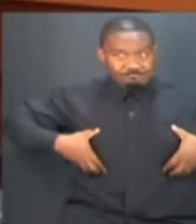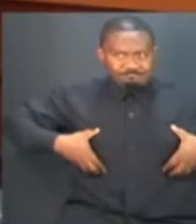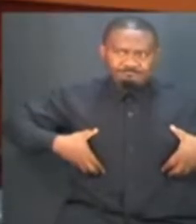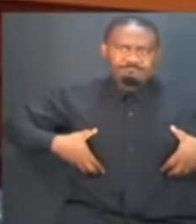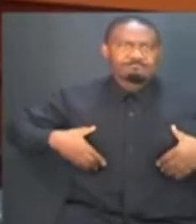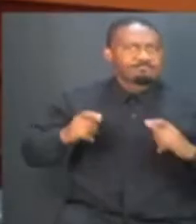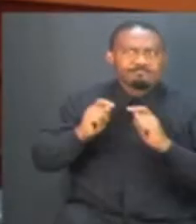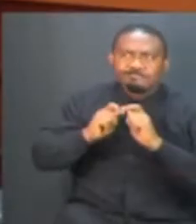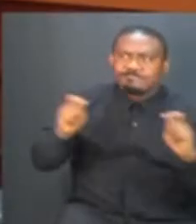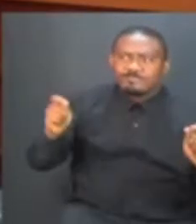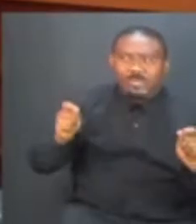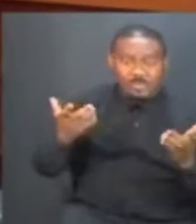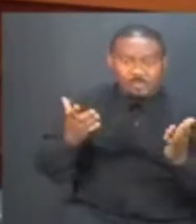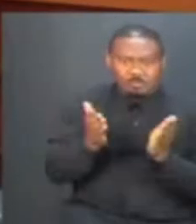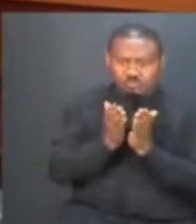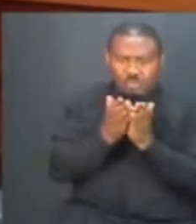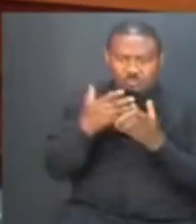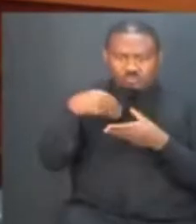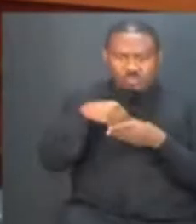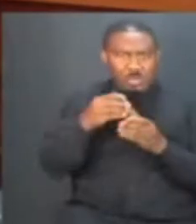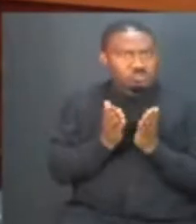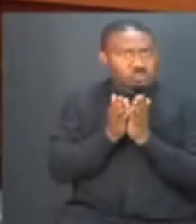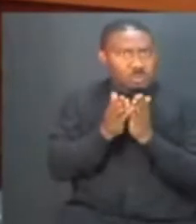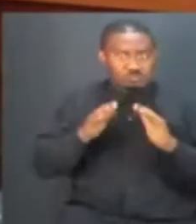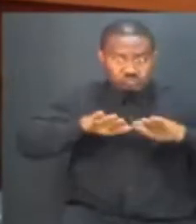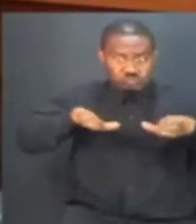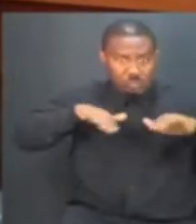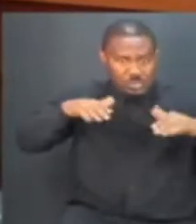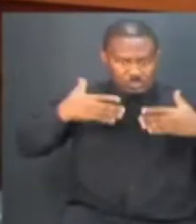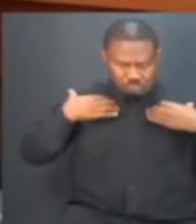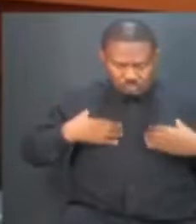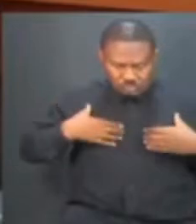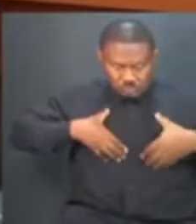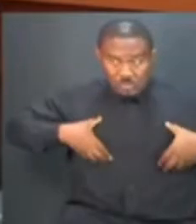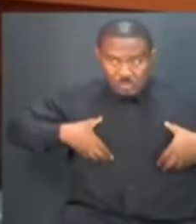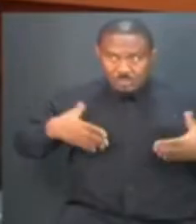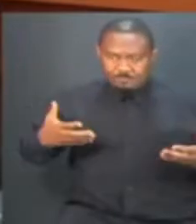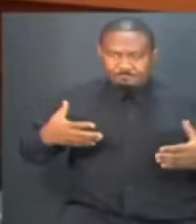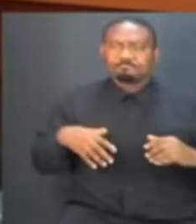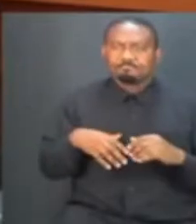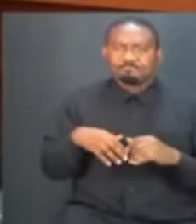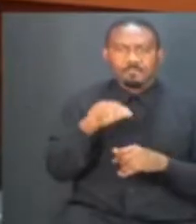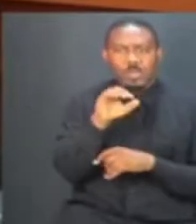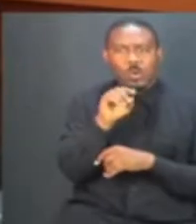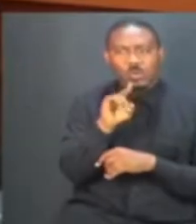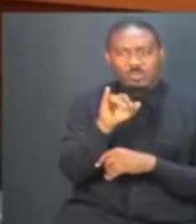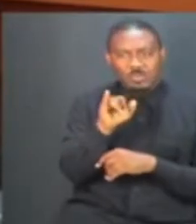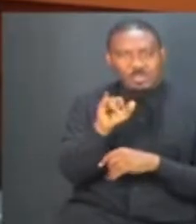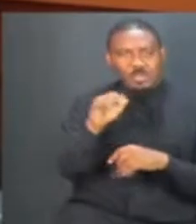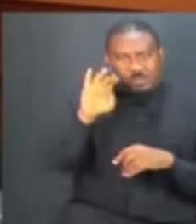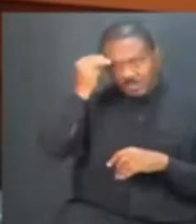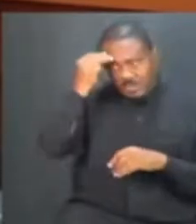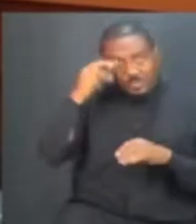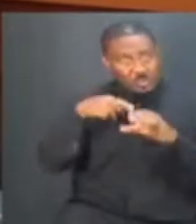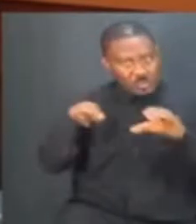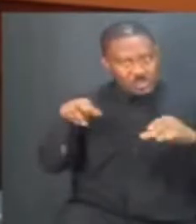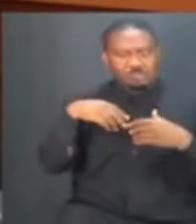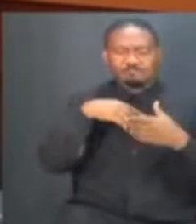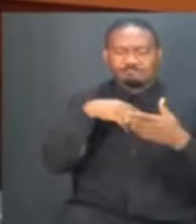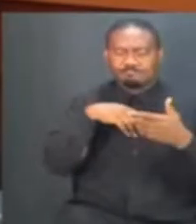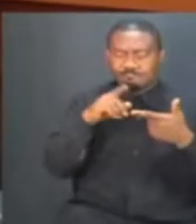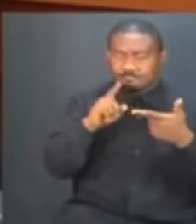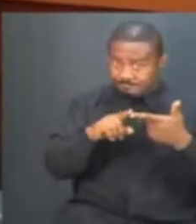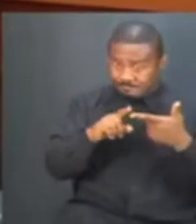to them, not forgetting the Oti Regional Minister, the Director General of the National Disaster Management Organization,